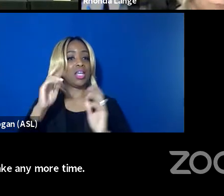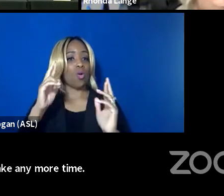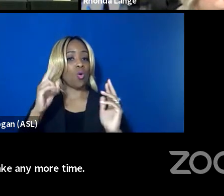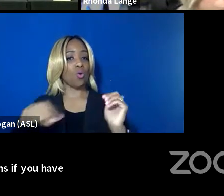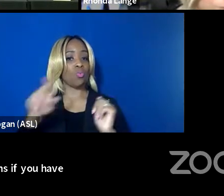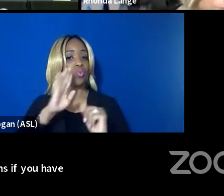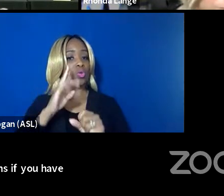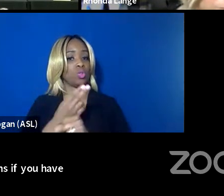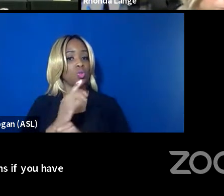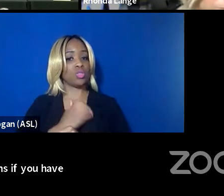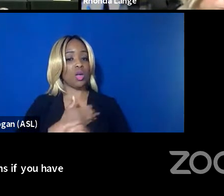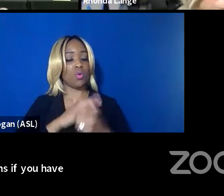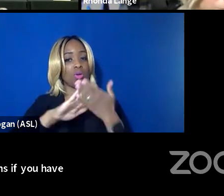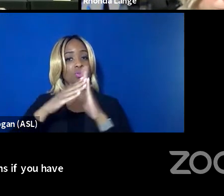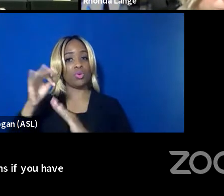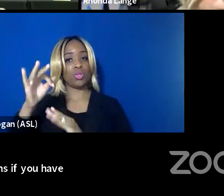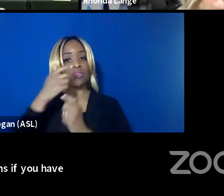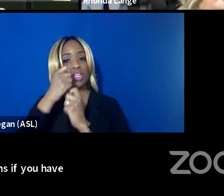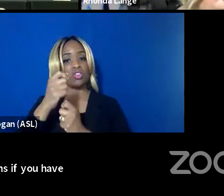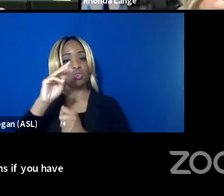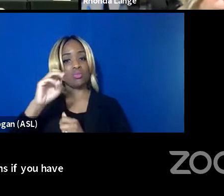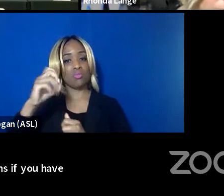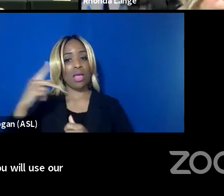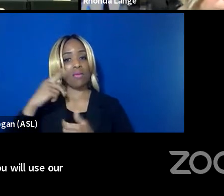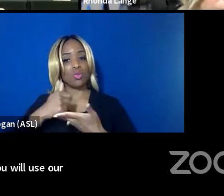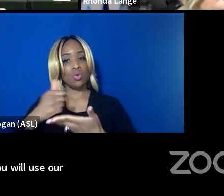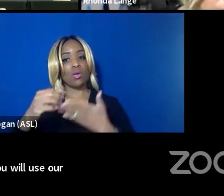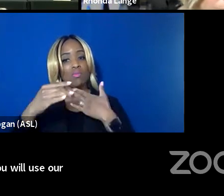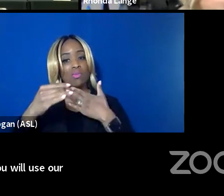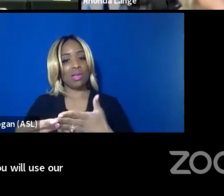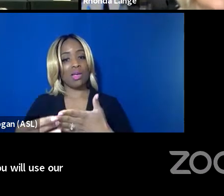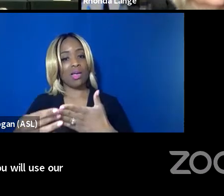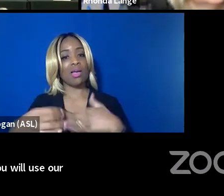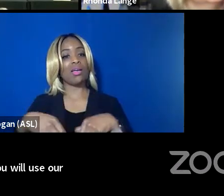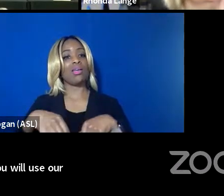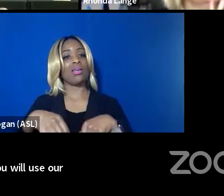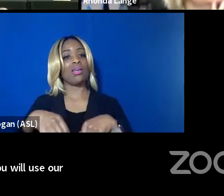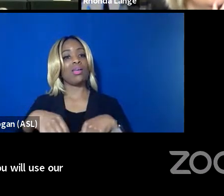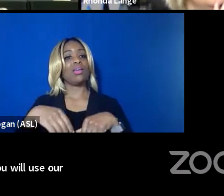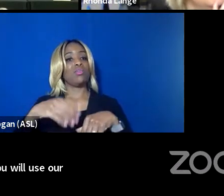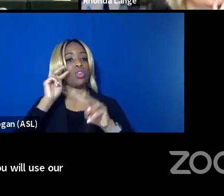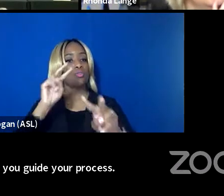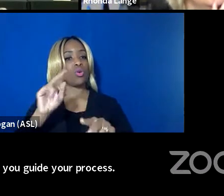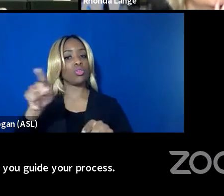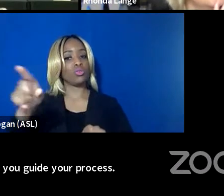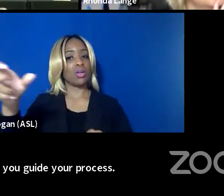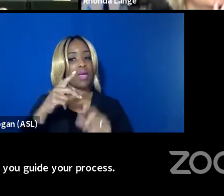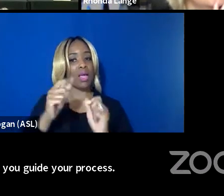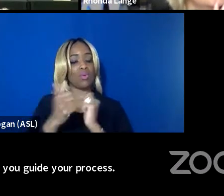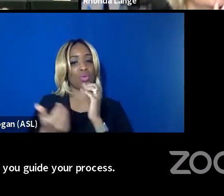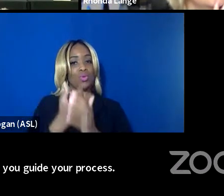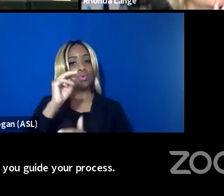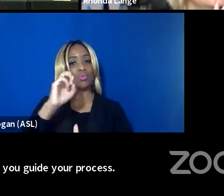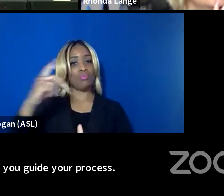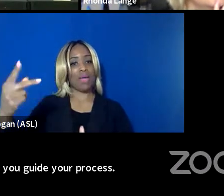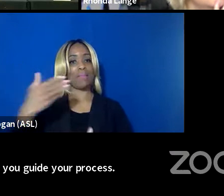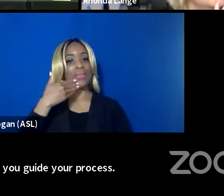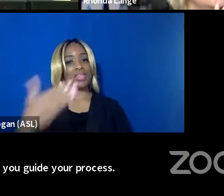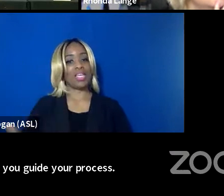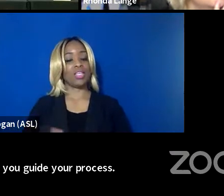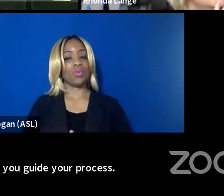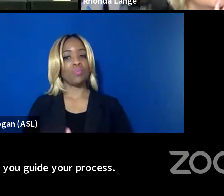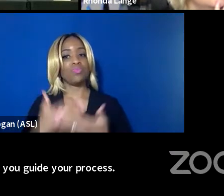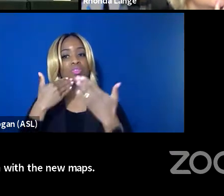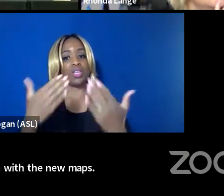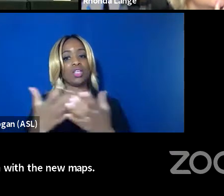will use our community of interest maps to help you guide your process. We look forward to your return with the new maps. Thank you. Thank you